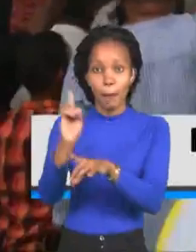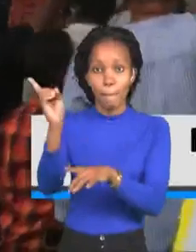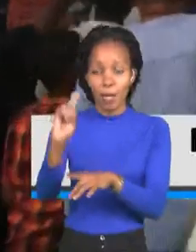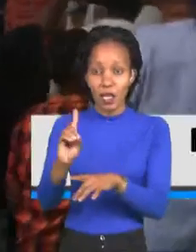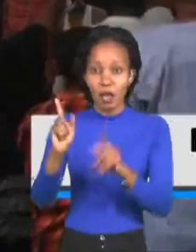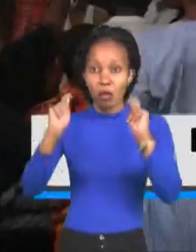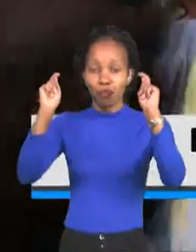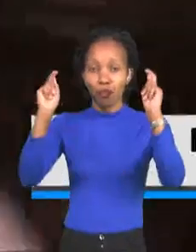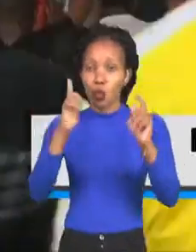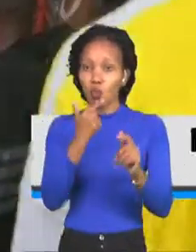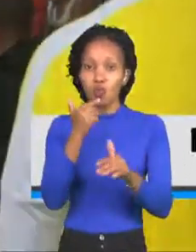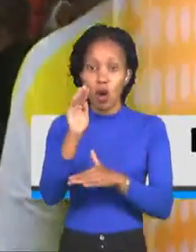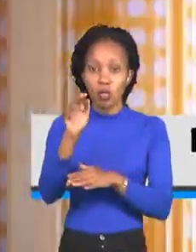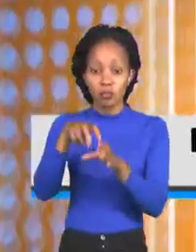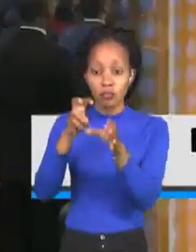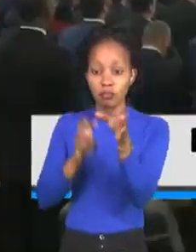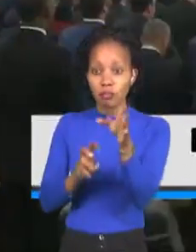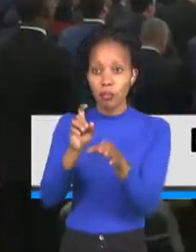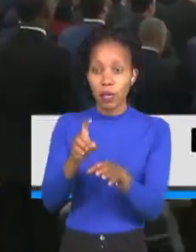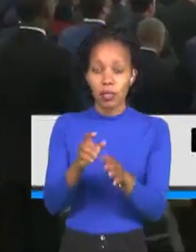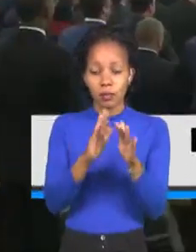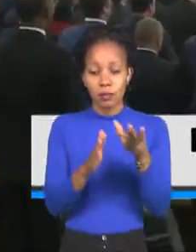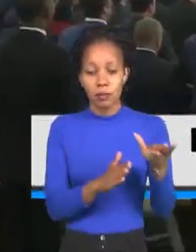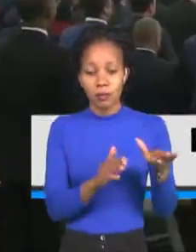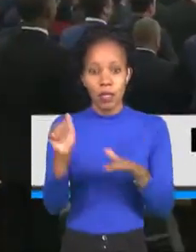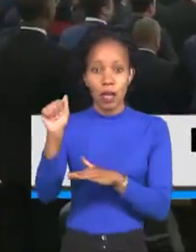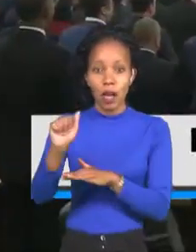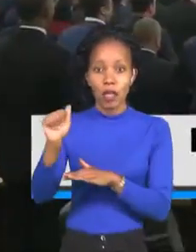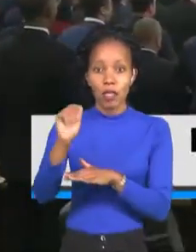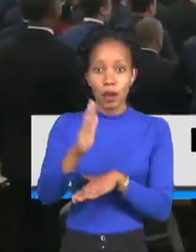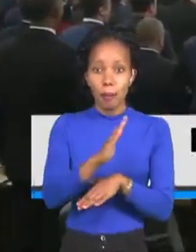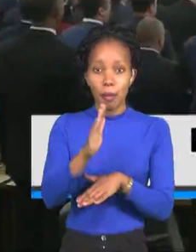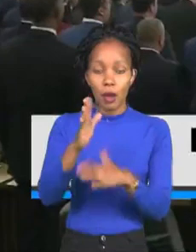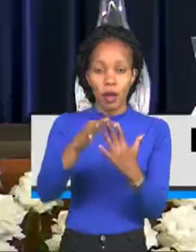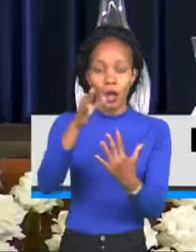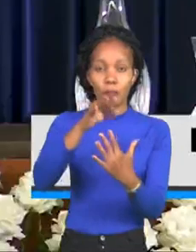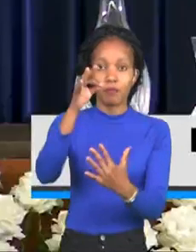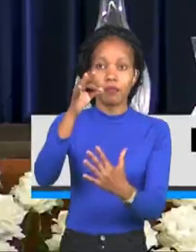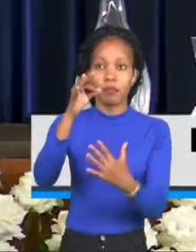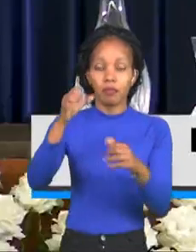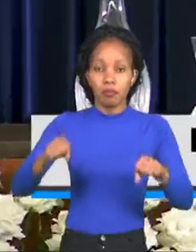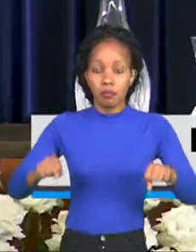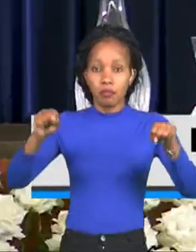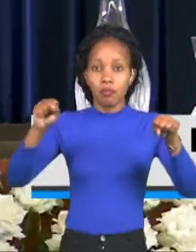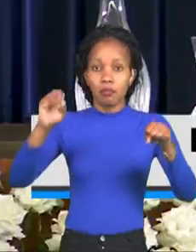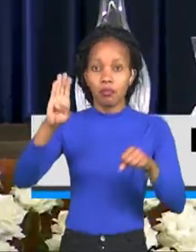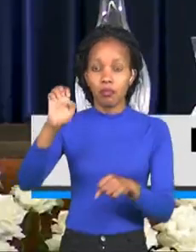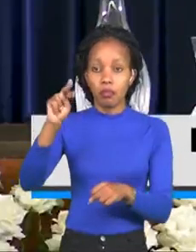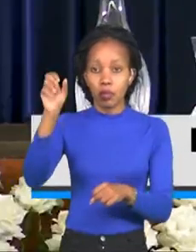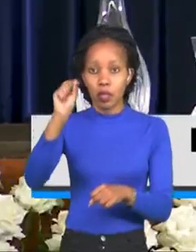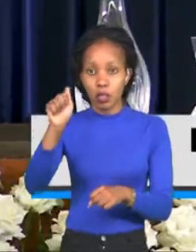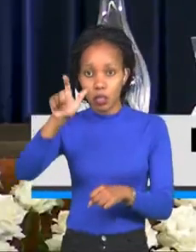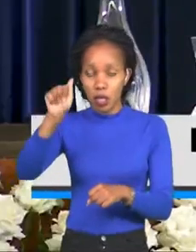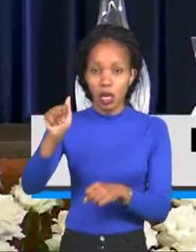protesters calling for Bashir to step down. Algeria's parliament appointed its upper house chairman, Abdelkader Ben Salah, as